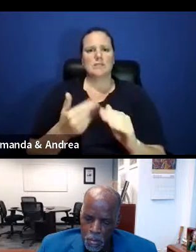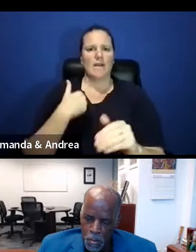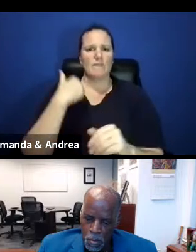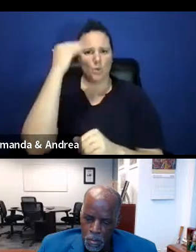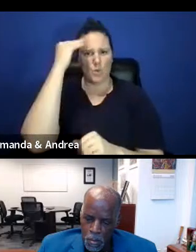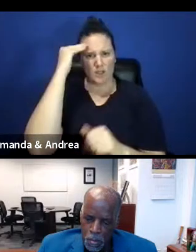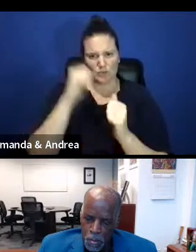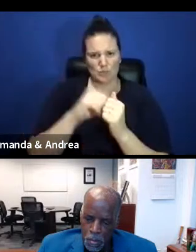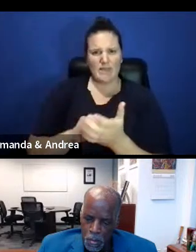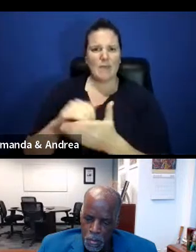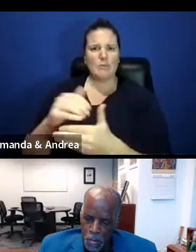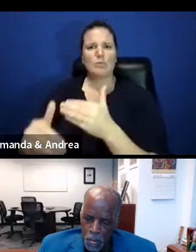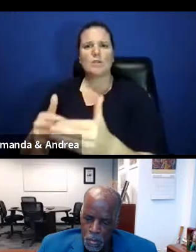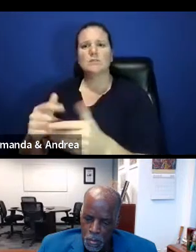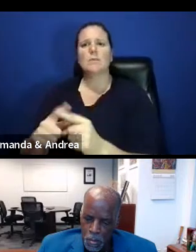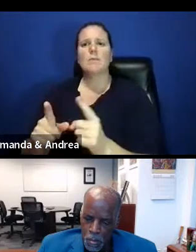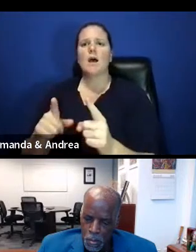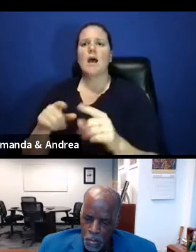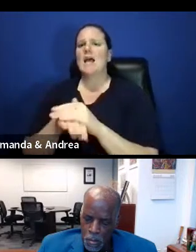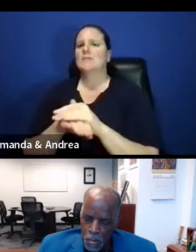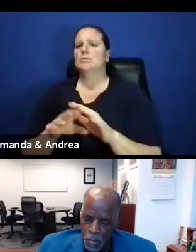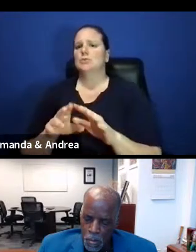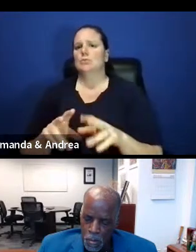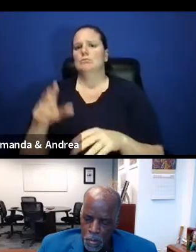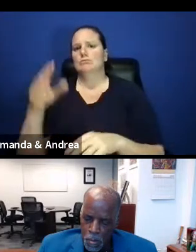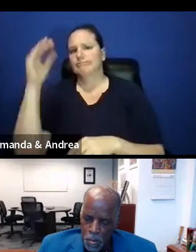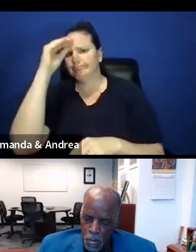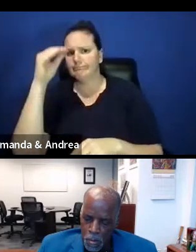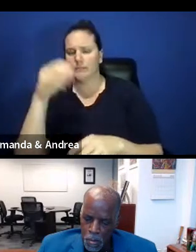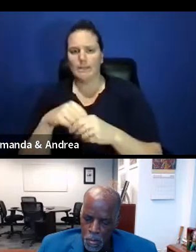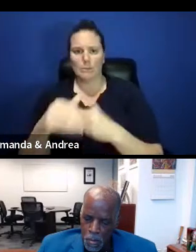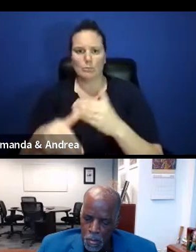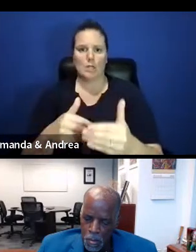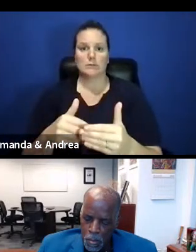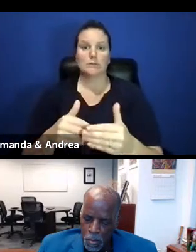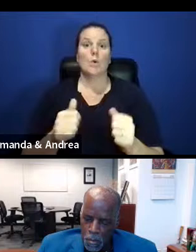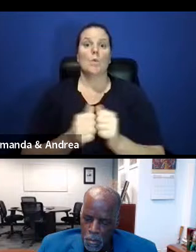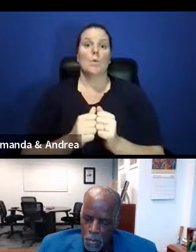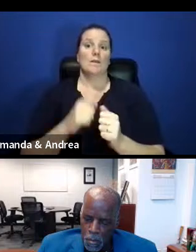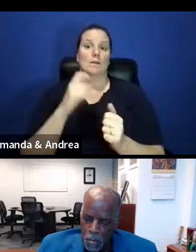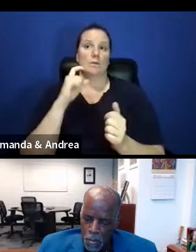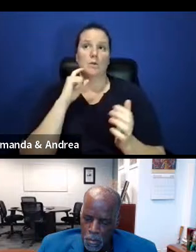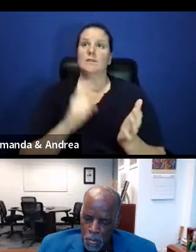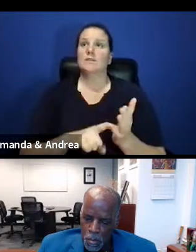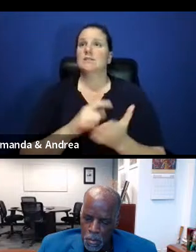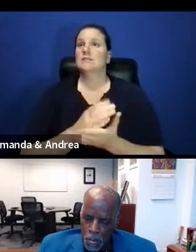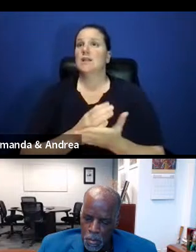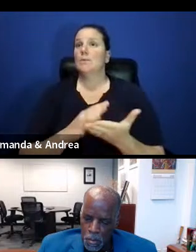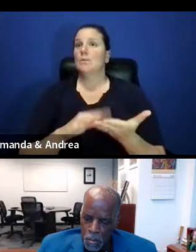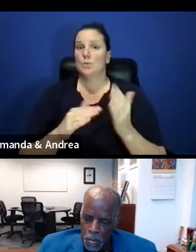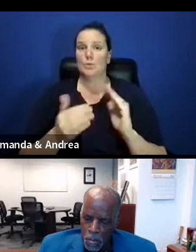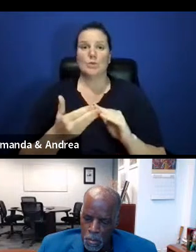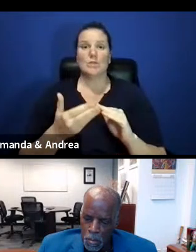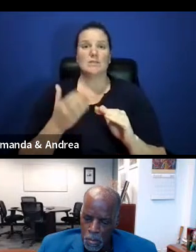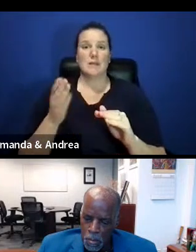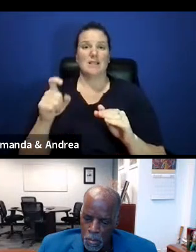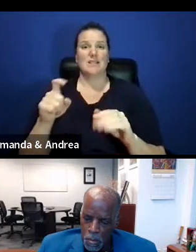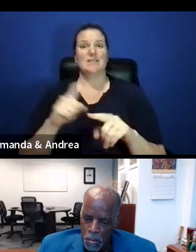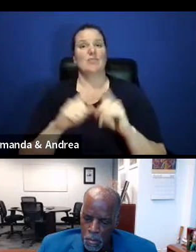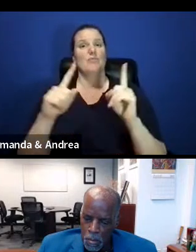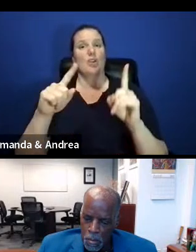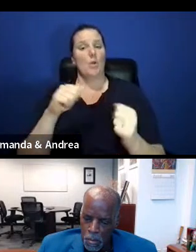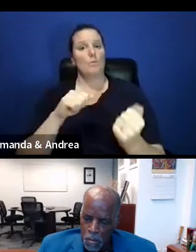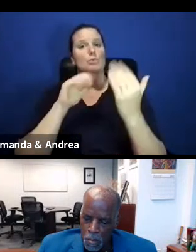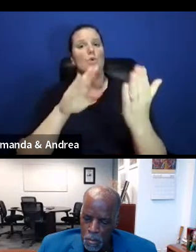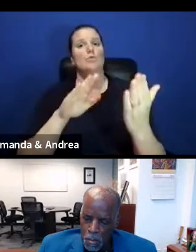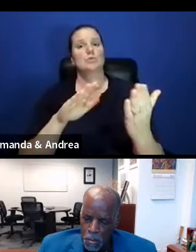in the process, but access to a voice in the process, with a recognition that some communities may need a different approach than others